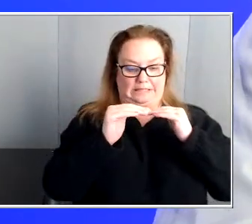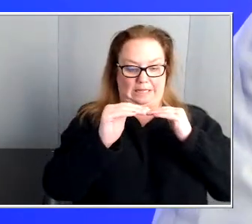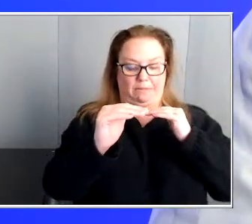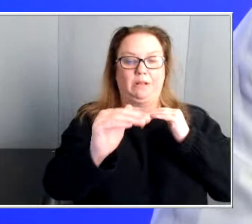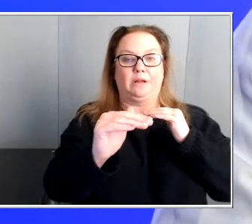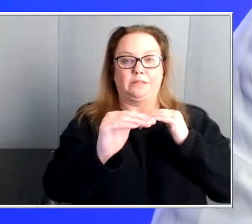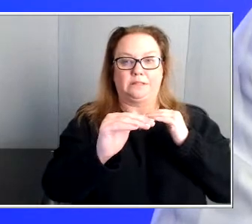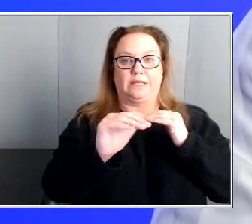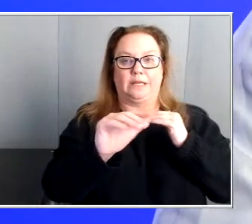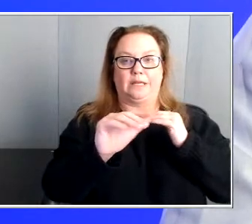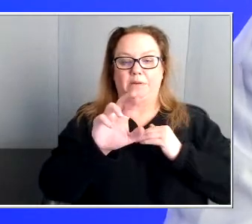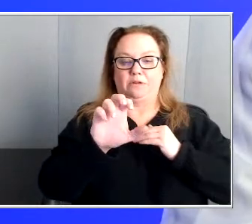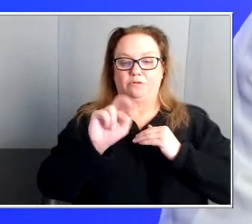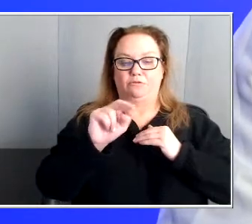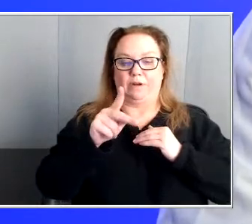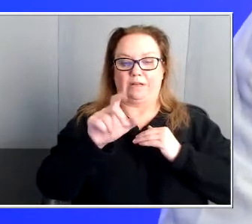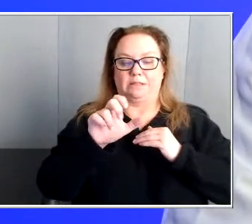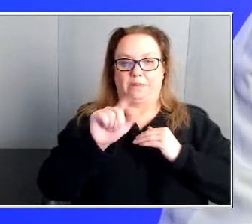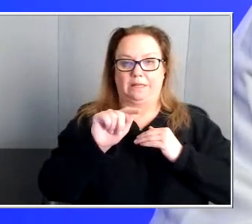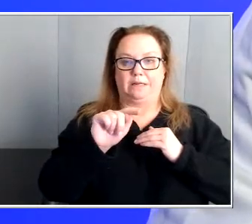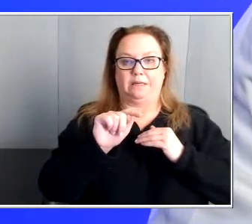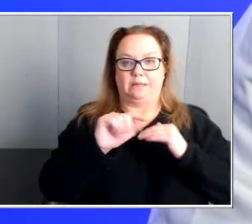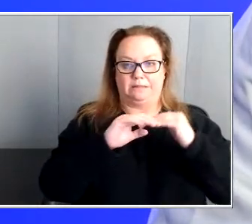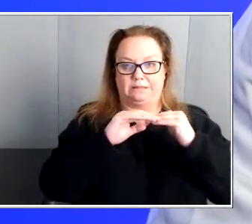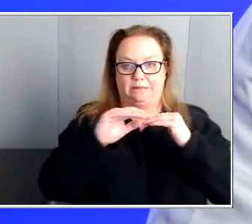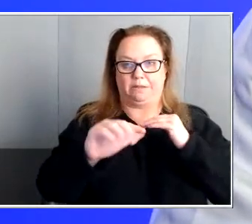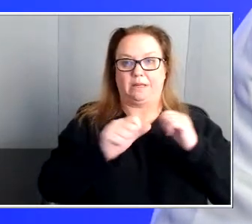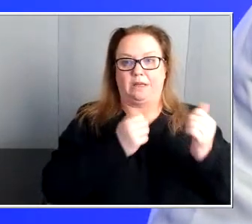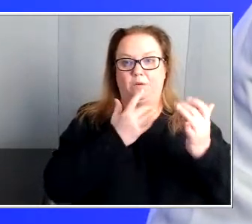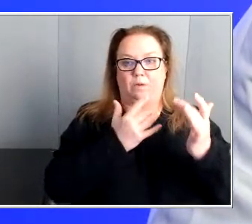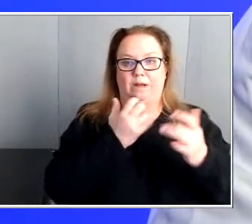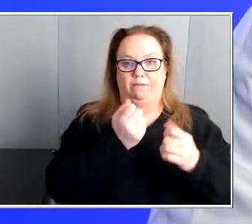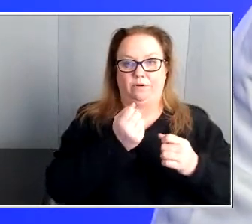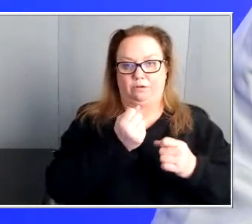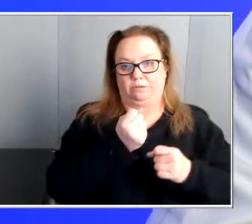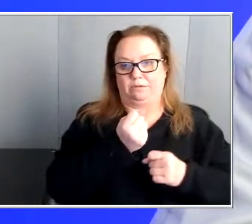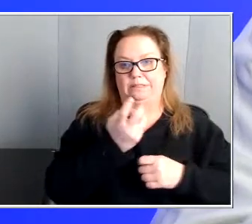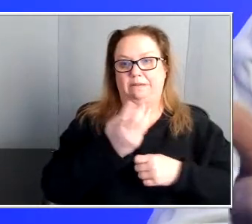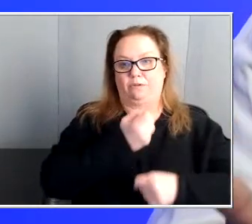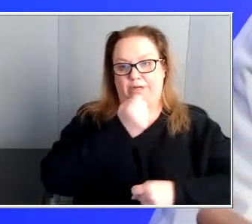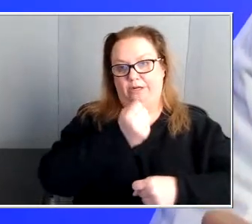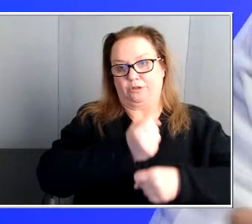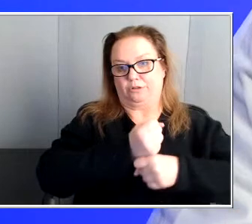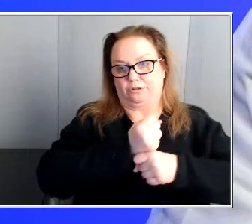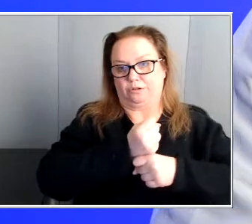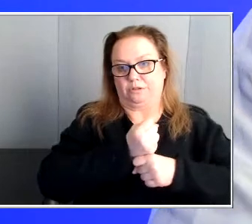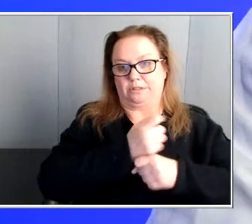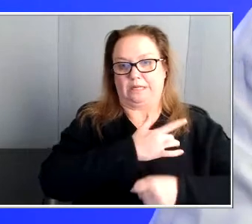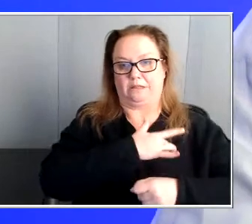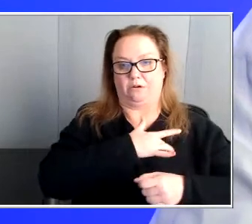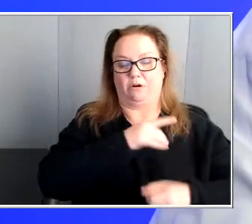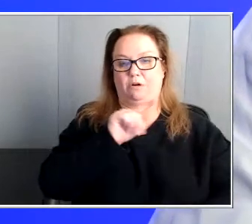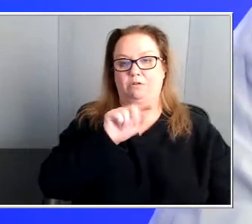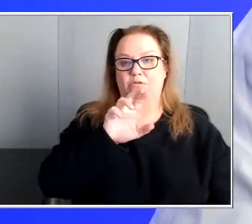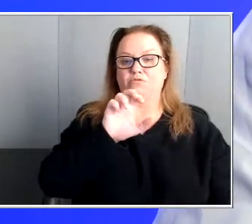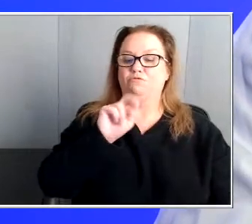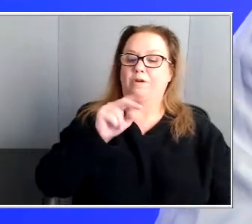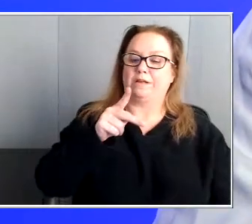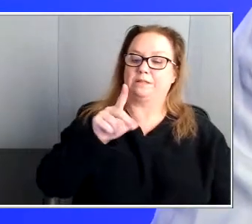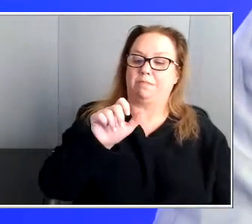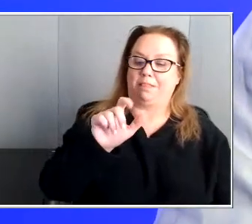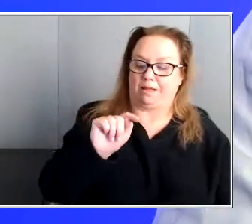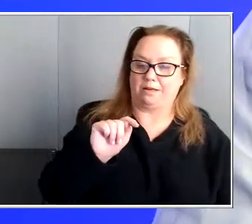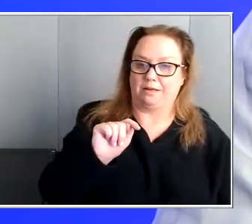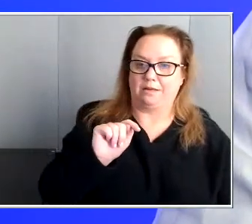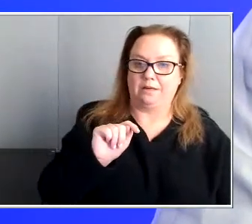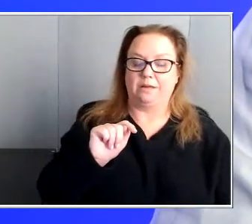transplant candidates and wait. They are stable and can wait for years to get their heart transplantation. Then